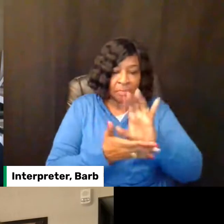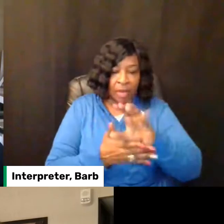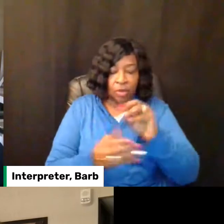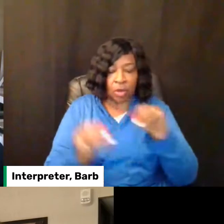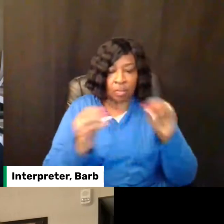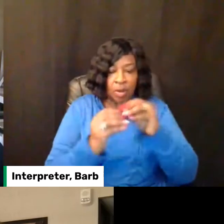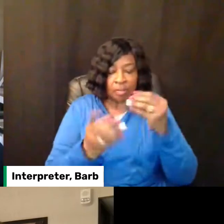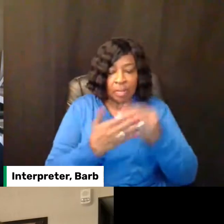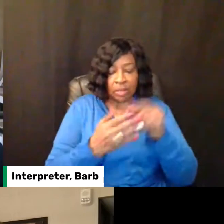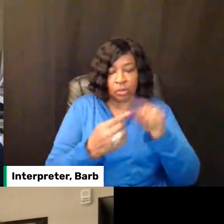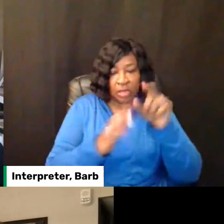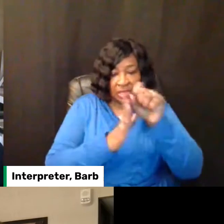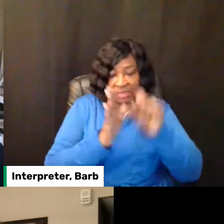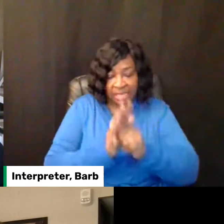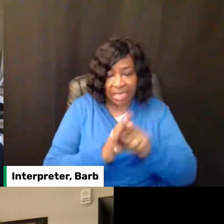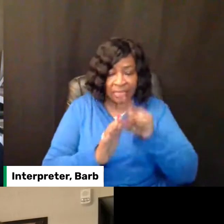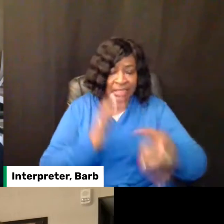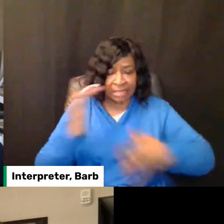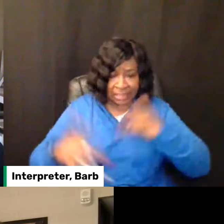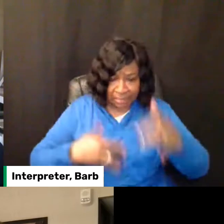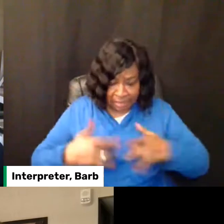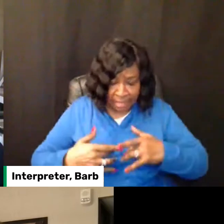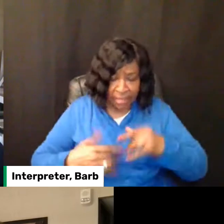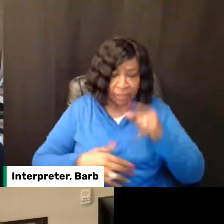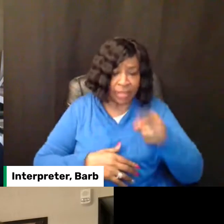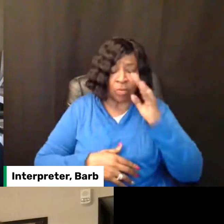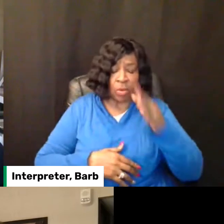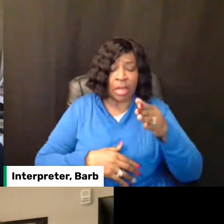really great and they're exciting and they're going to help build,